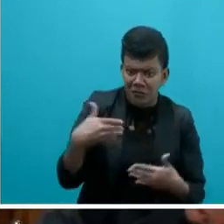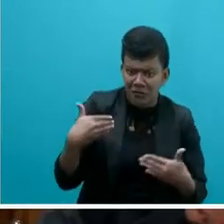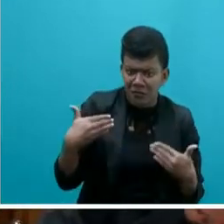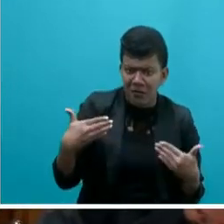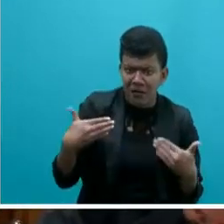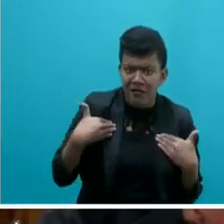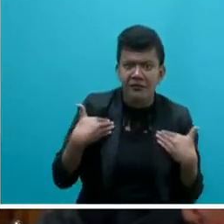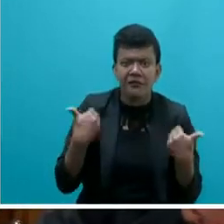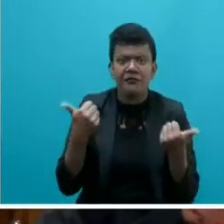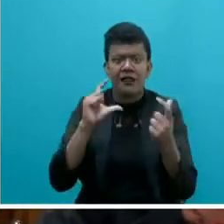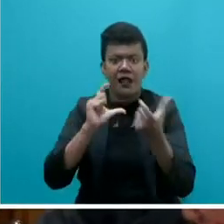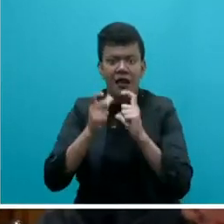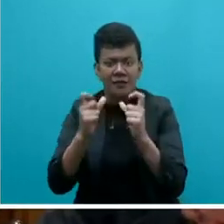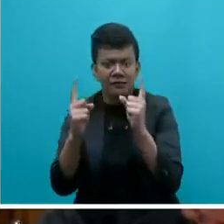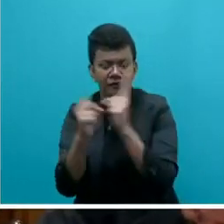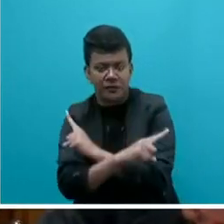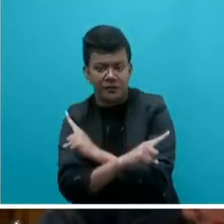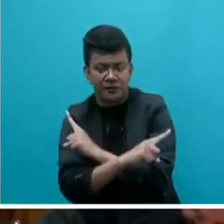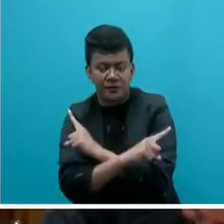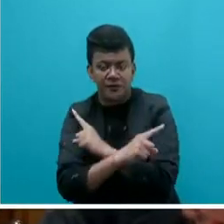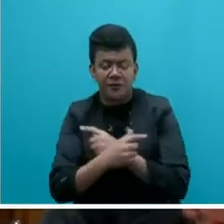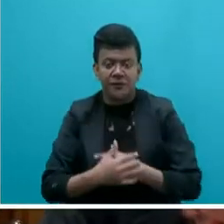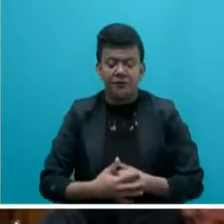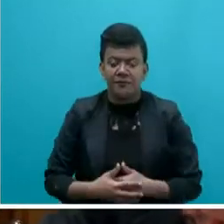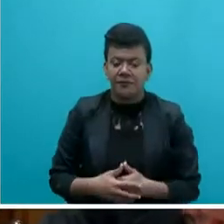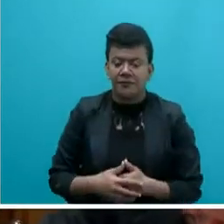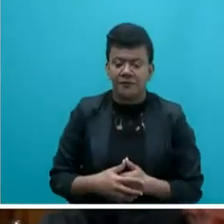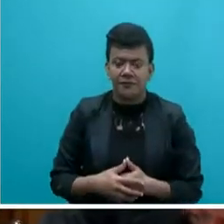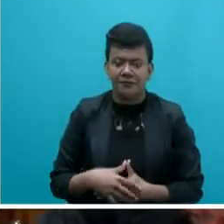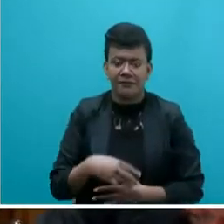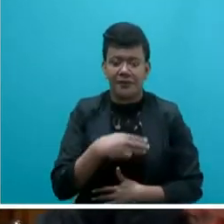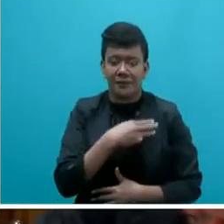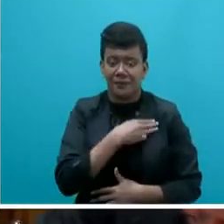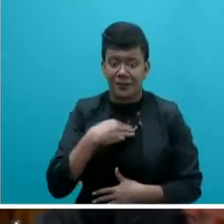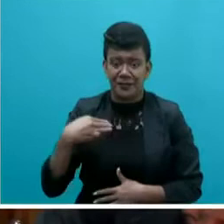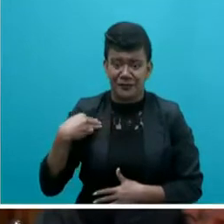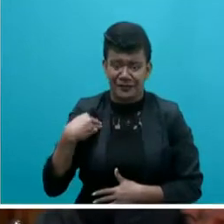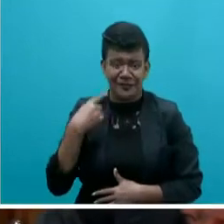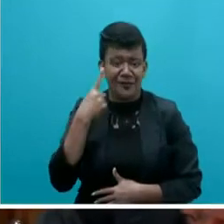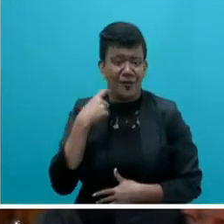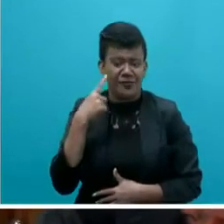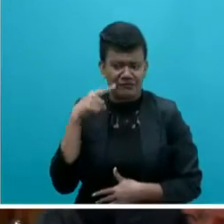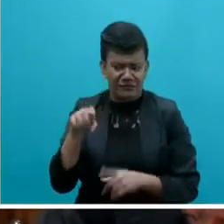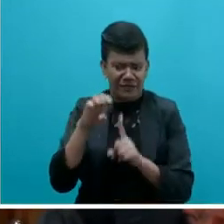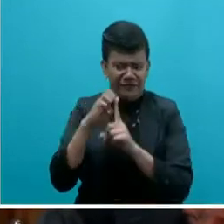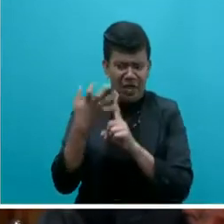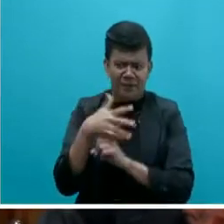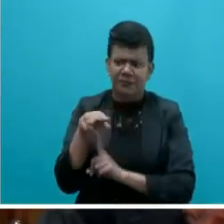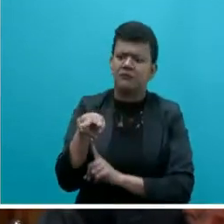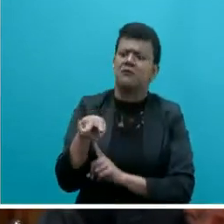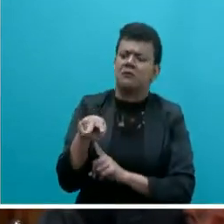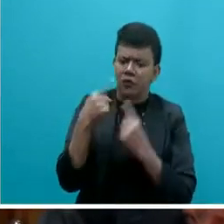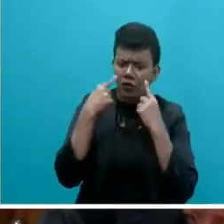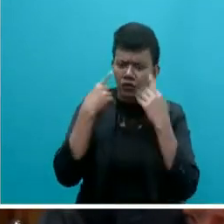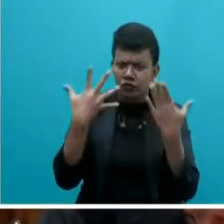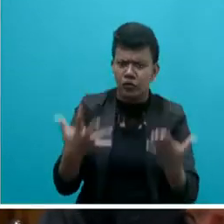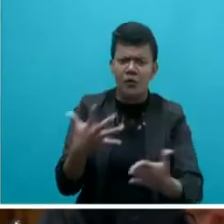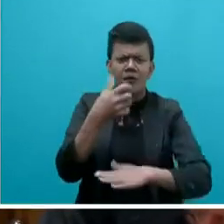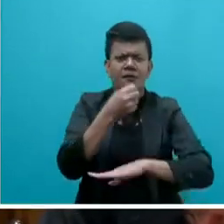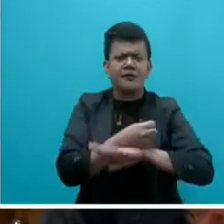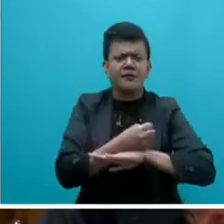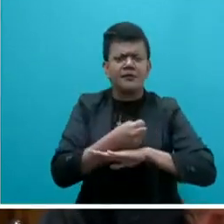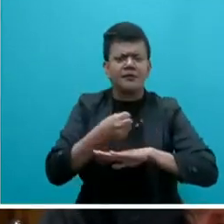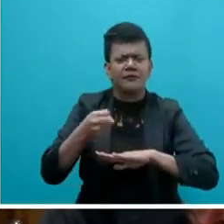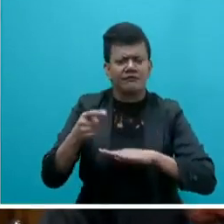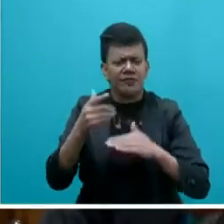said the formulation of the Ministry of Waterways and Environment reflects the government's vision to manage our water resources and safeguard our